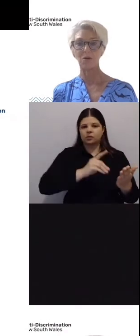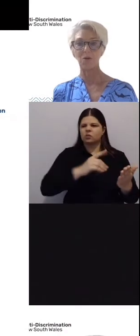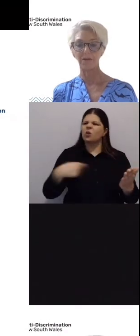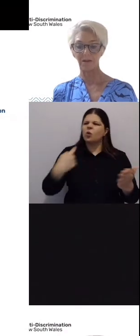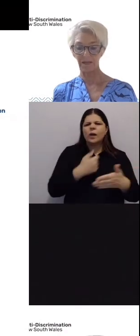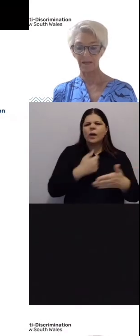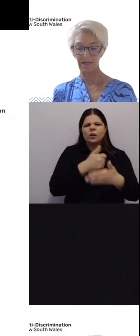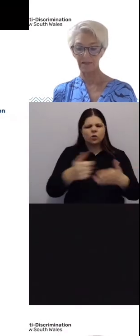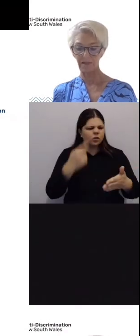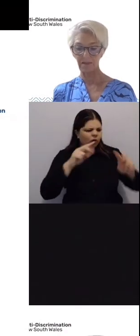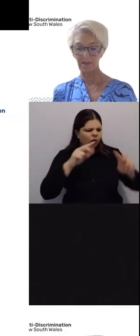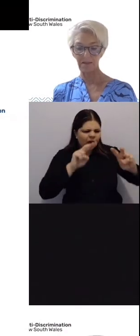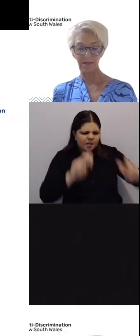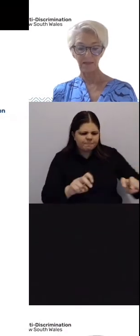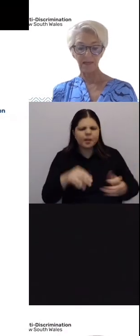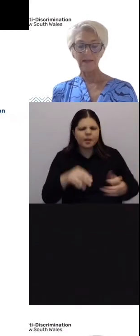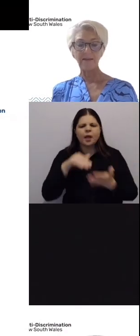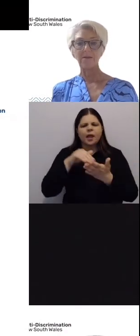try to resolve the complaint.